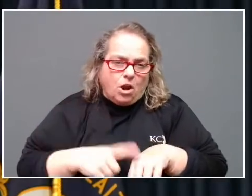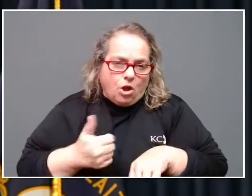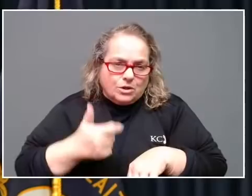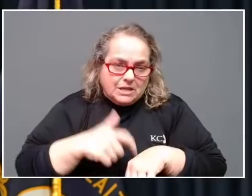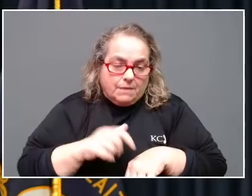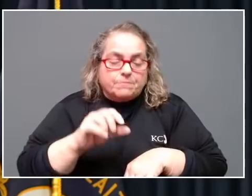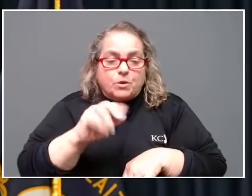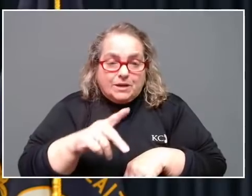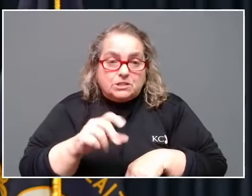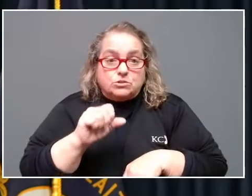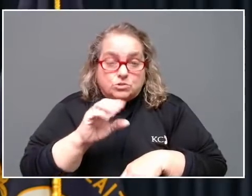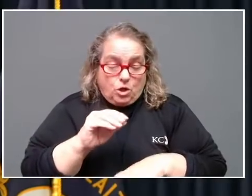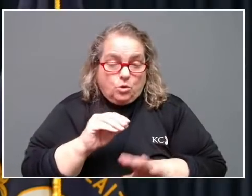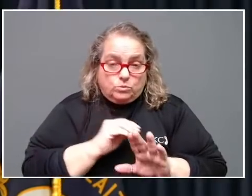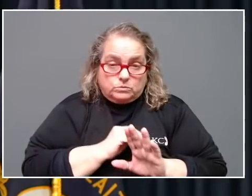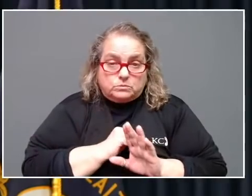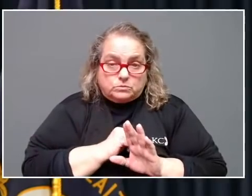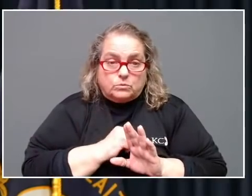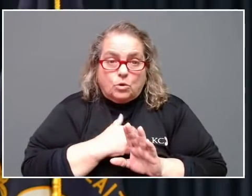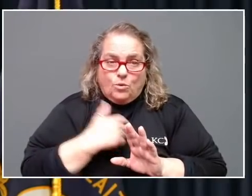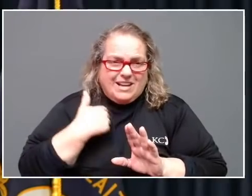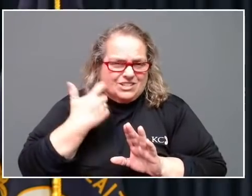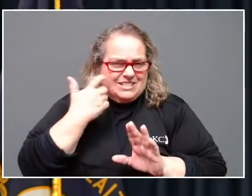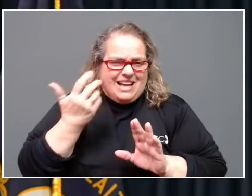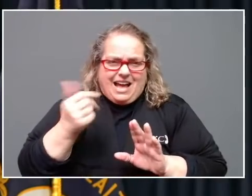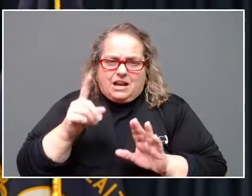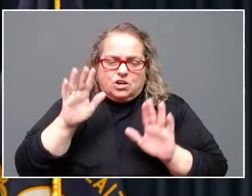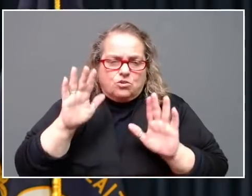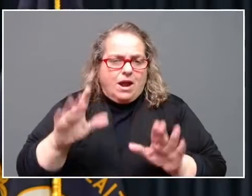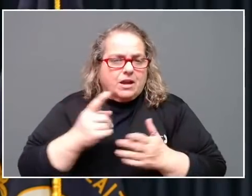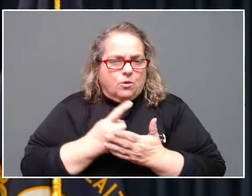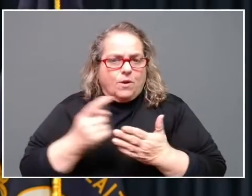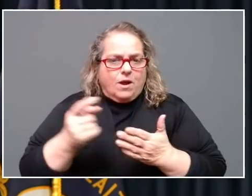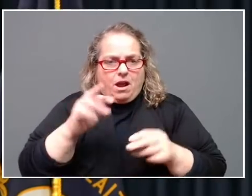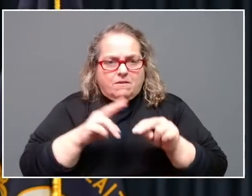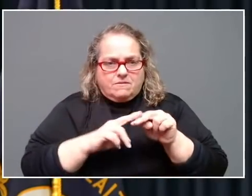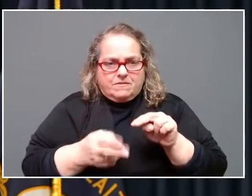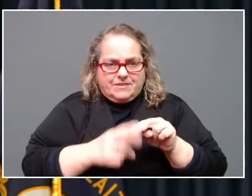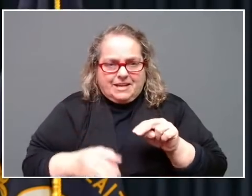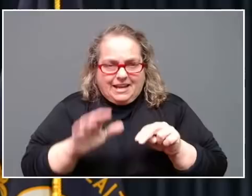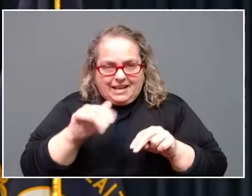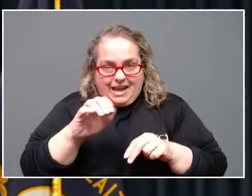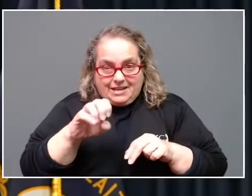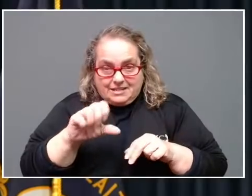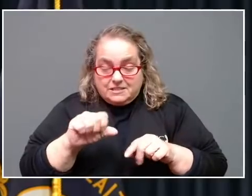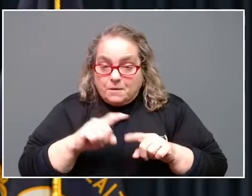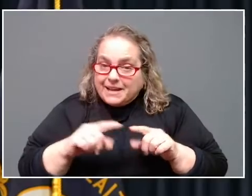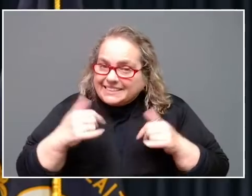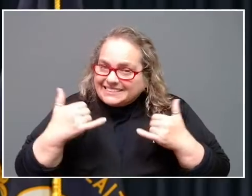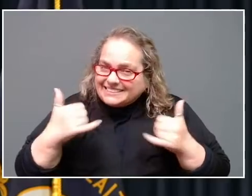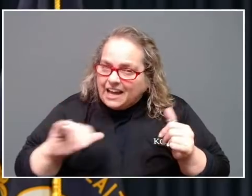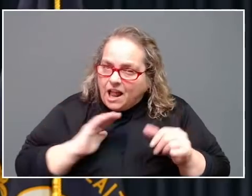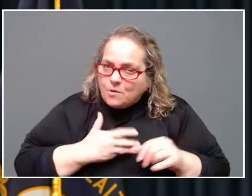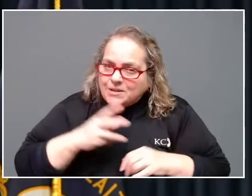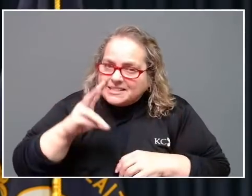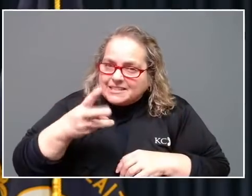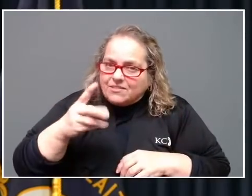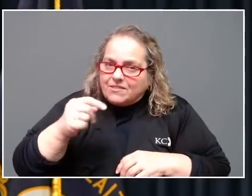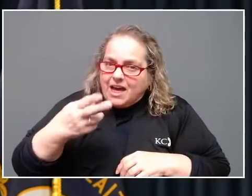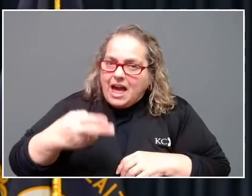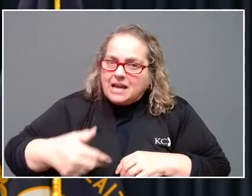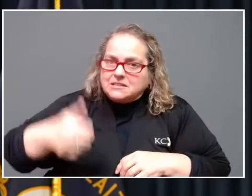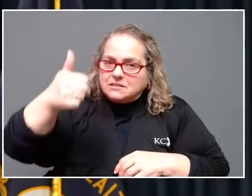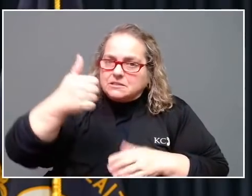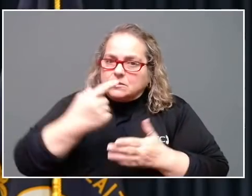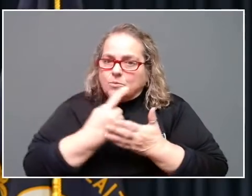just had a great week of declining cases, but it's still our 6th highest week ever. Our positivity rate continues to fall, but